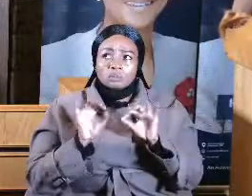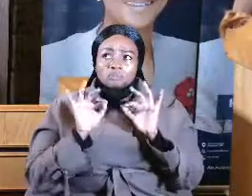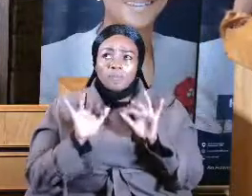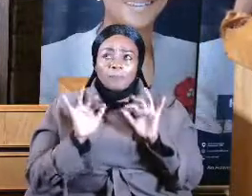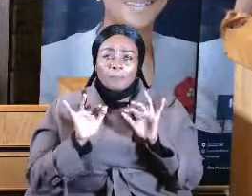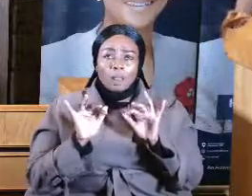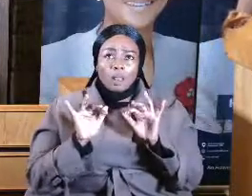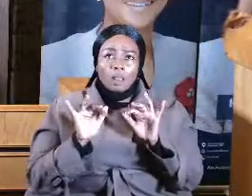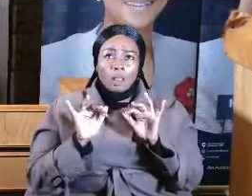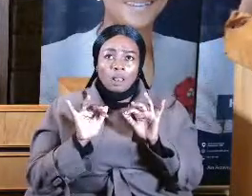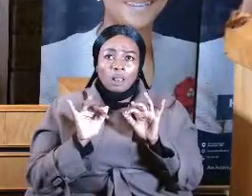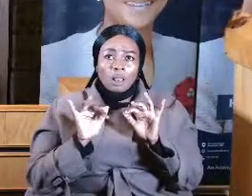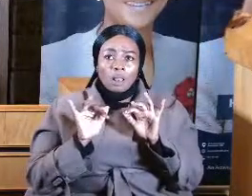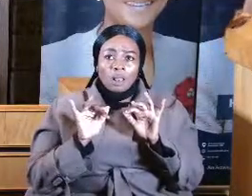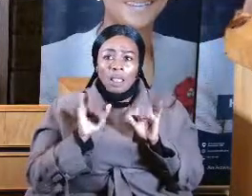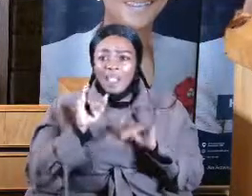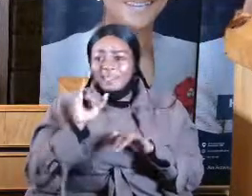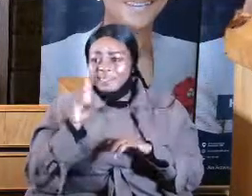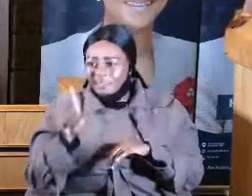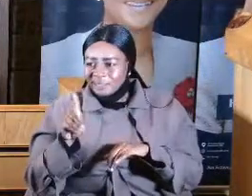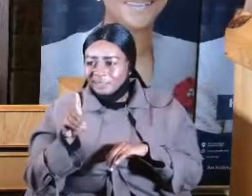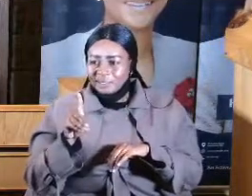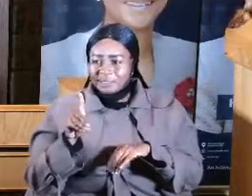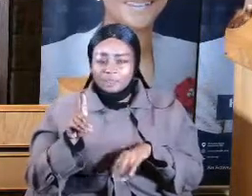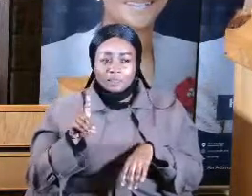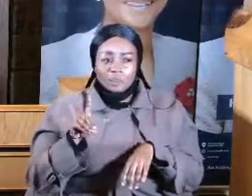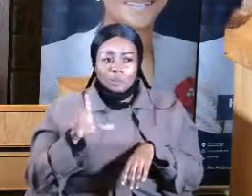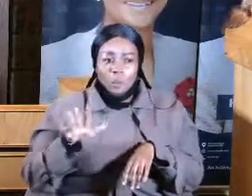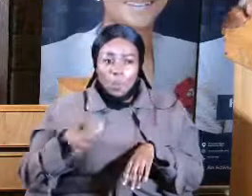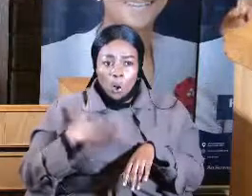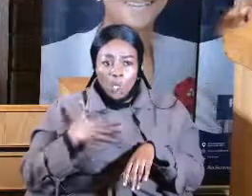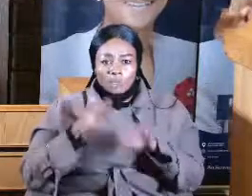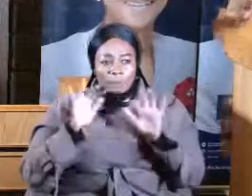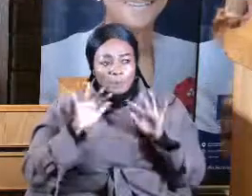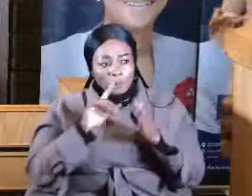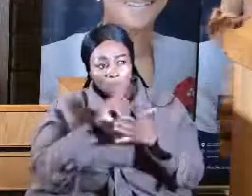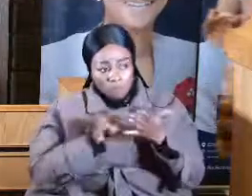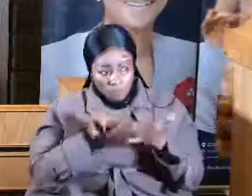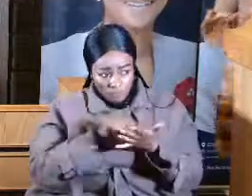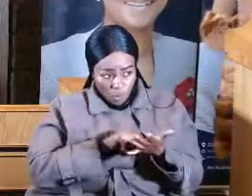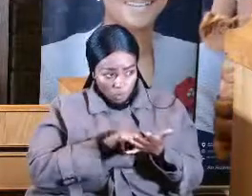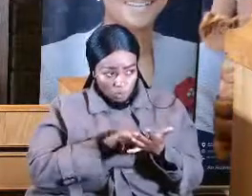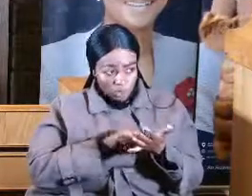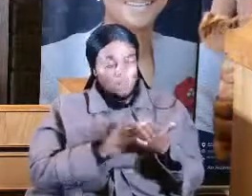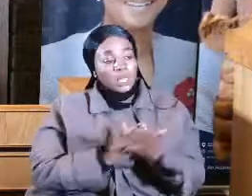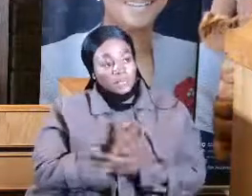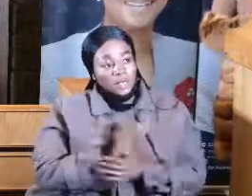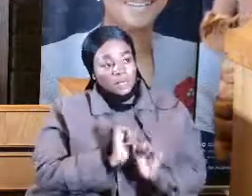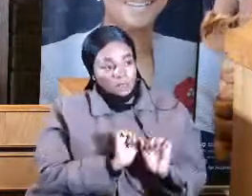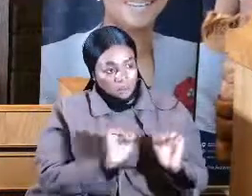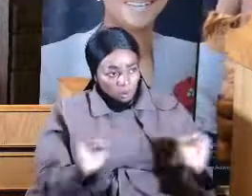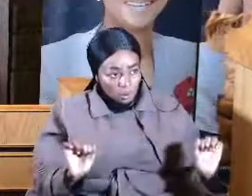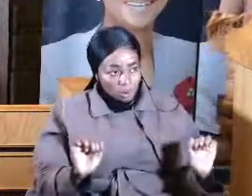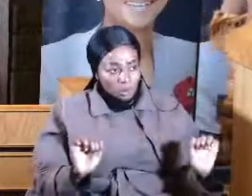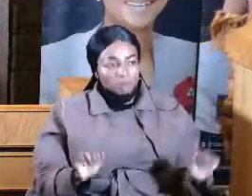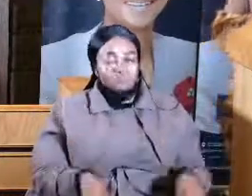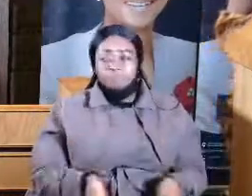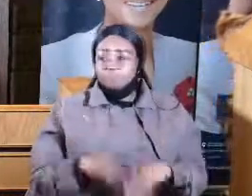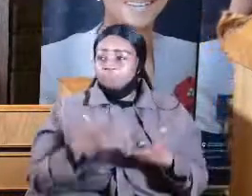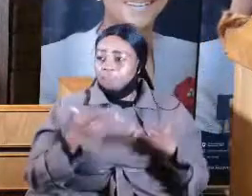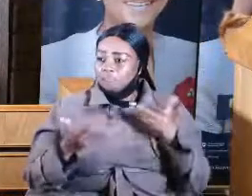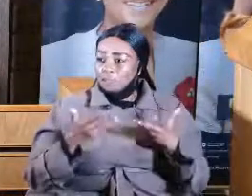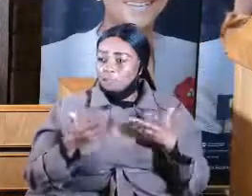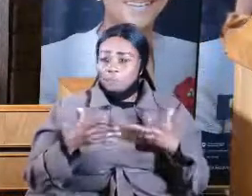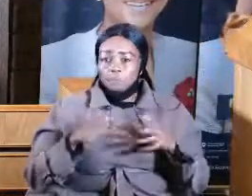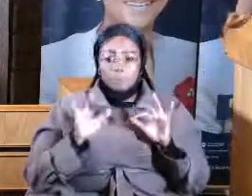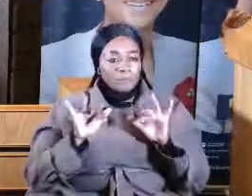in those social issues, without IDs, and we want those people to vote. It is their right. You'll find that people are